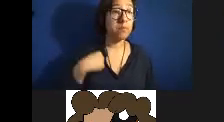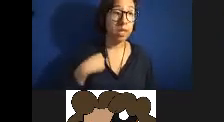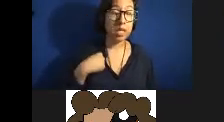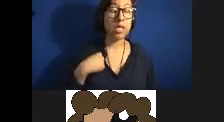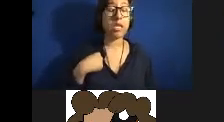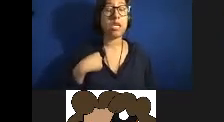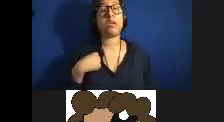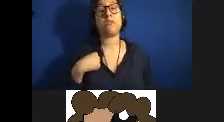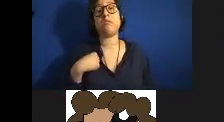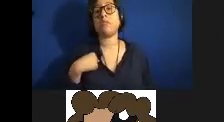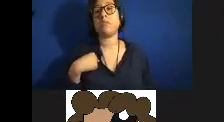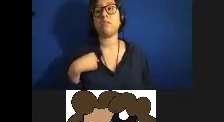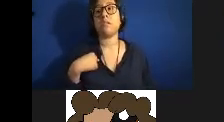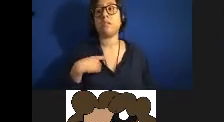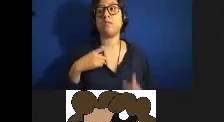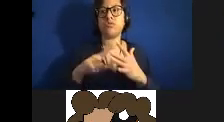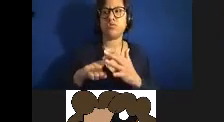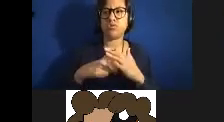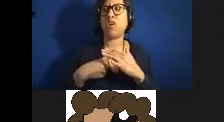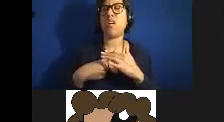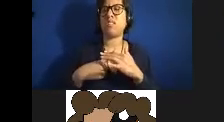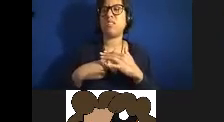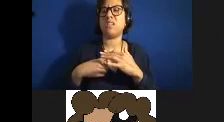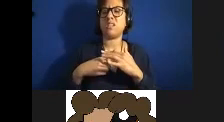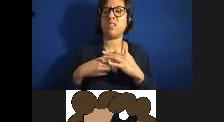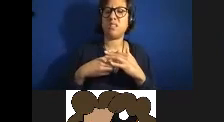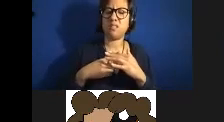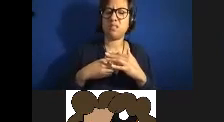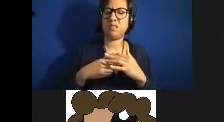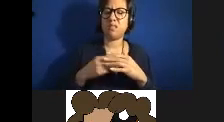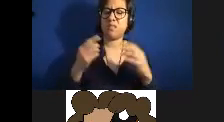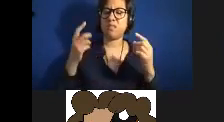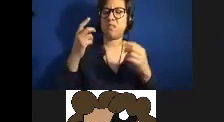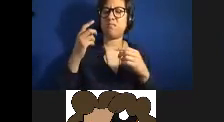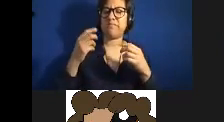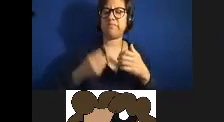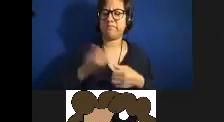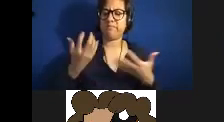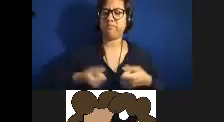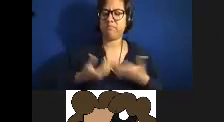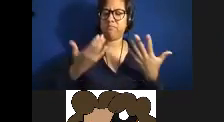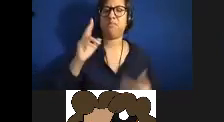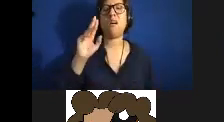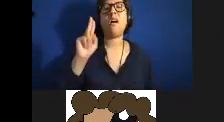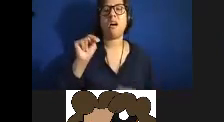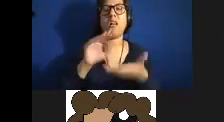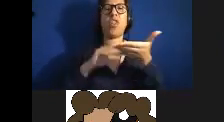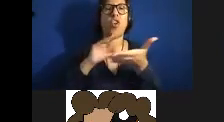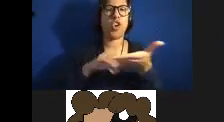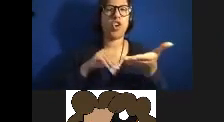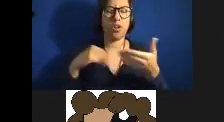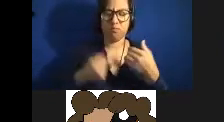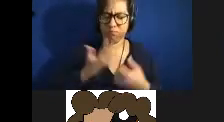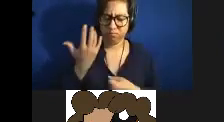address this and when I began to unmake it, right, or start the process of unlearning, because you're always still unlearning, right,